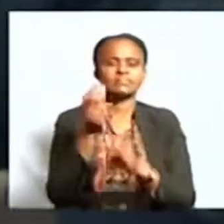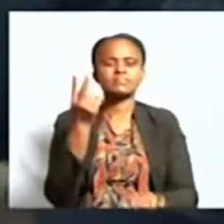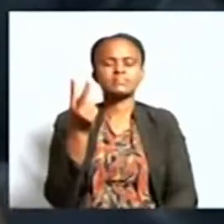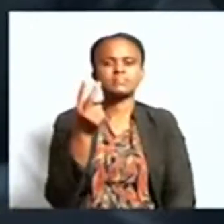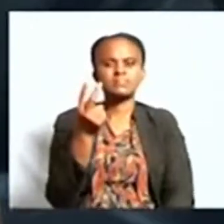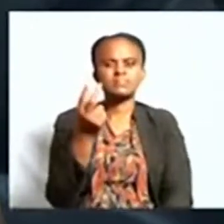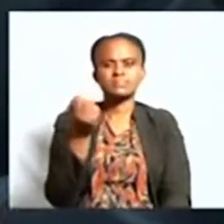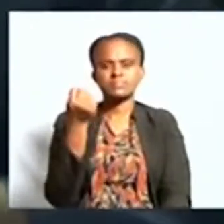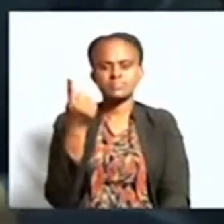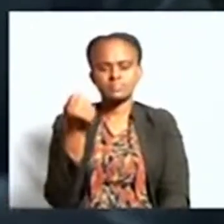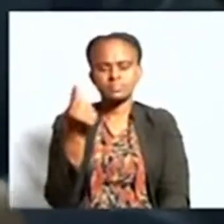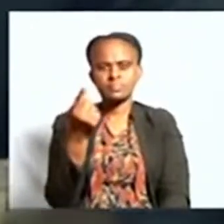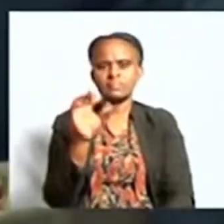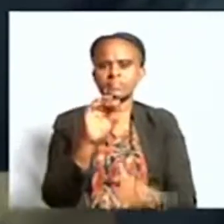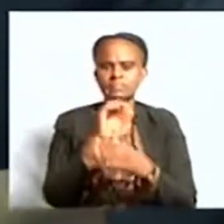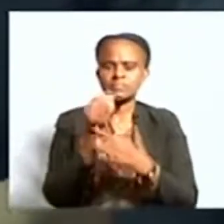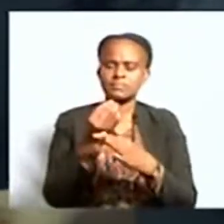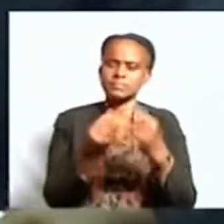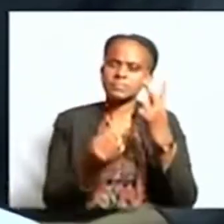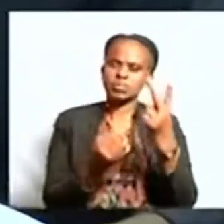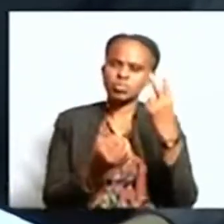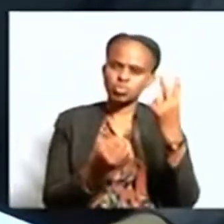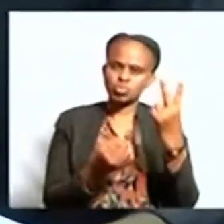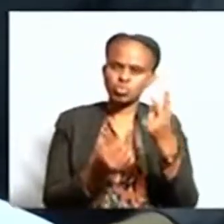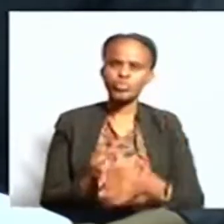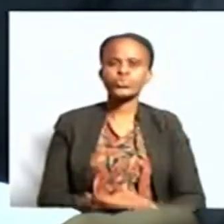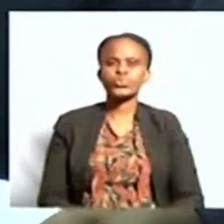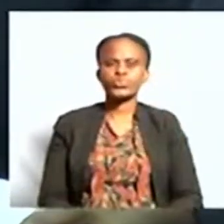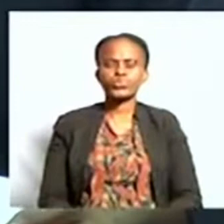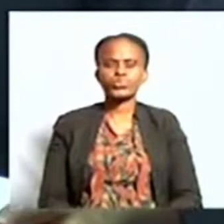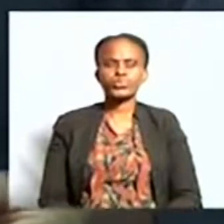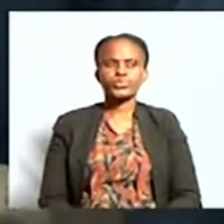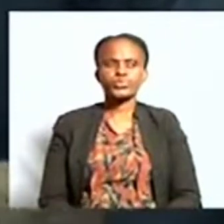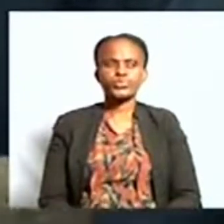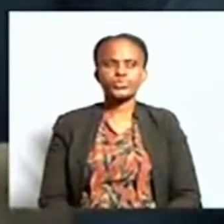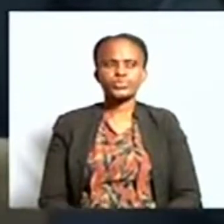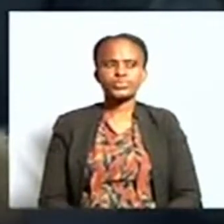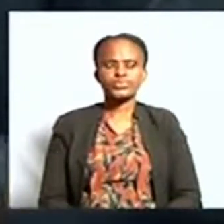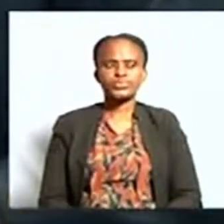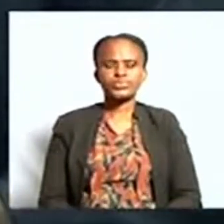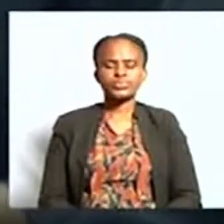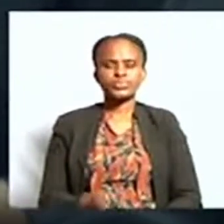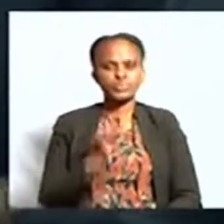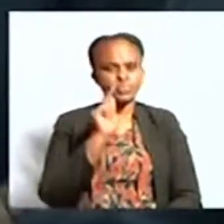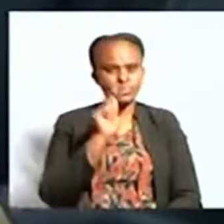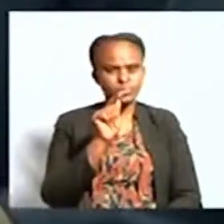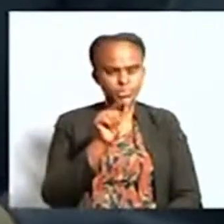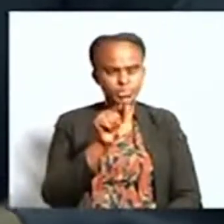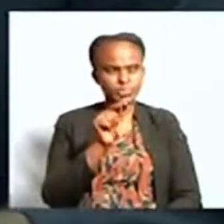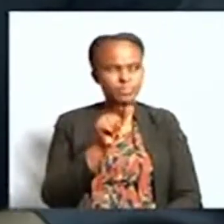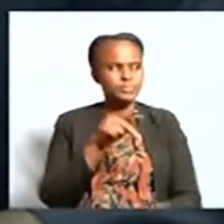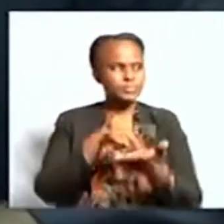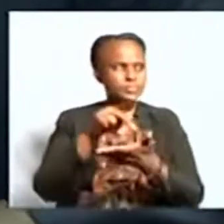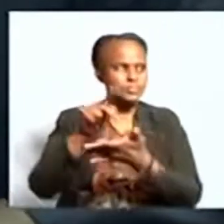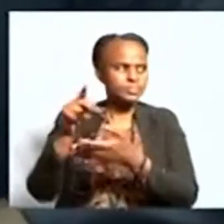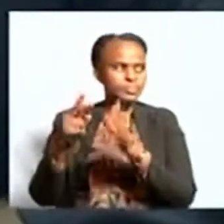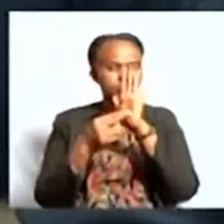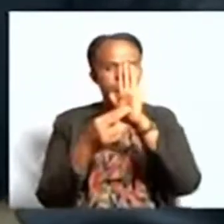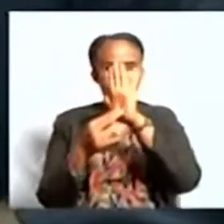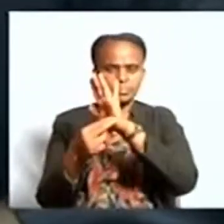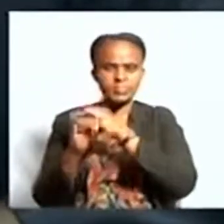well, 11 or 2? 2. So this remittance is showing